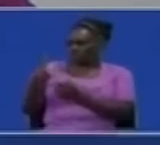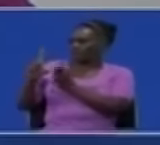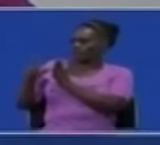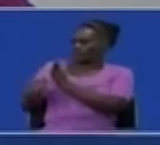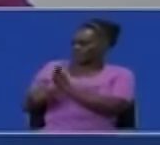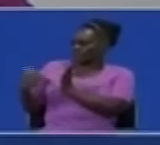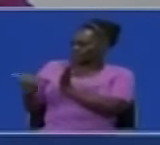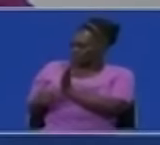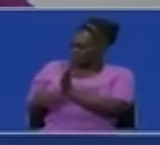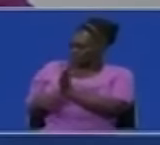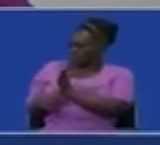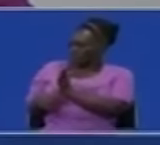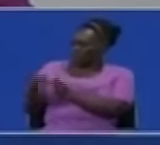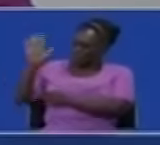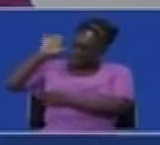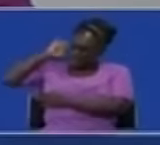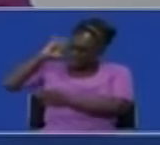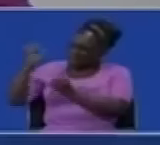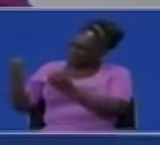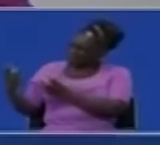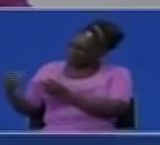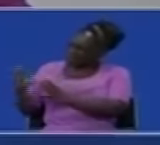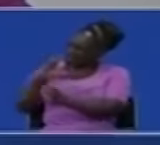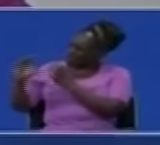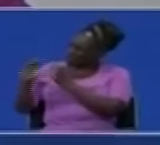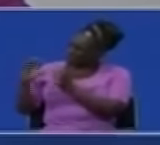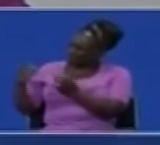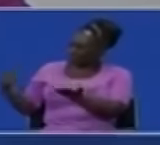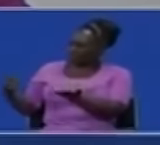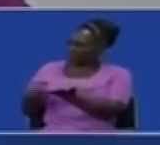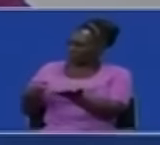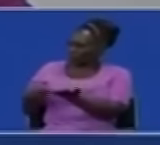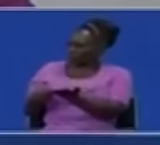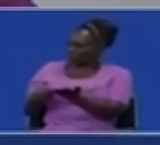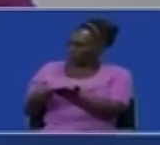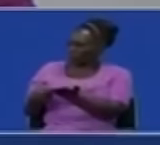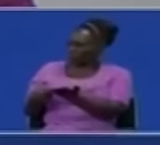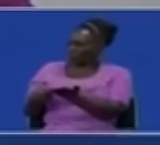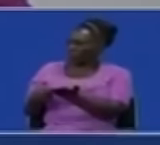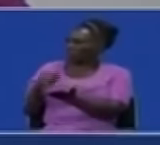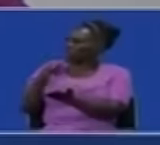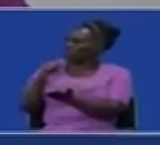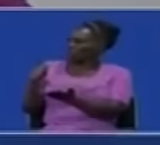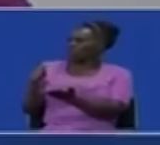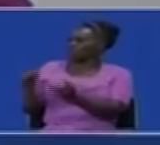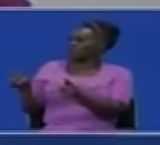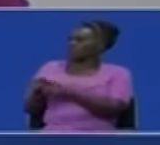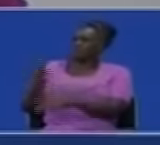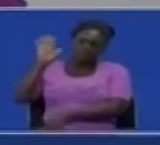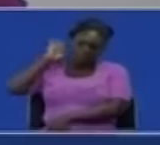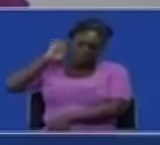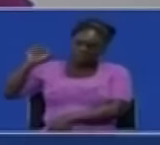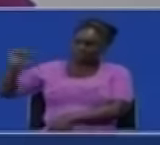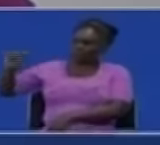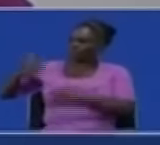the problem. But, you know, we've had so many conversations about what an electronic system is not, what it is, and we're hearing this from